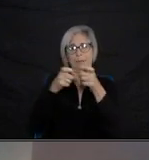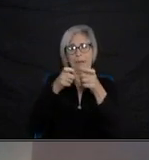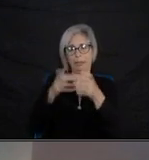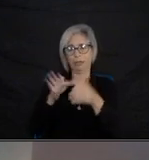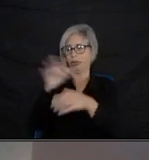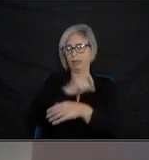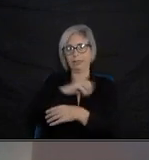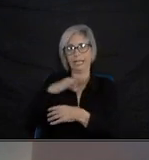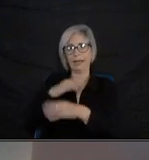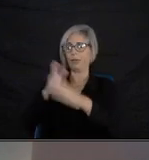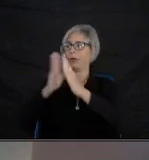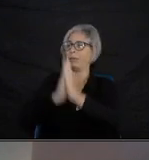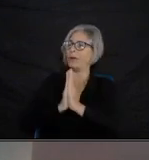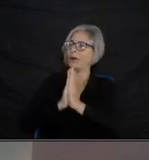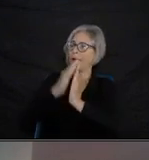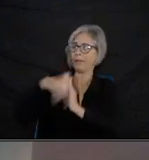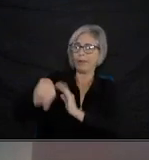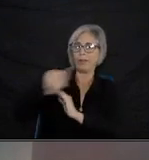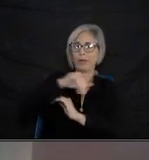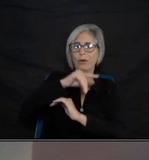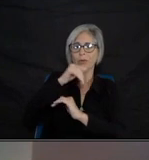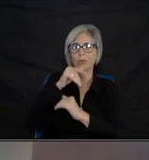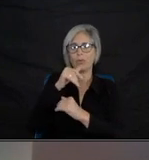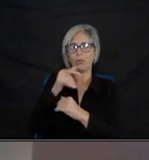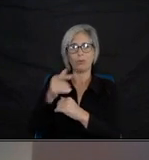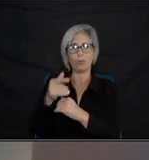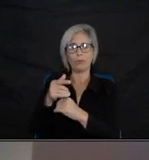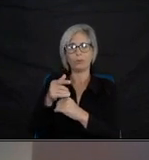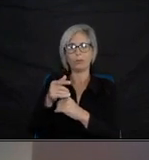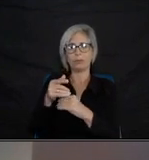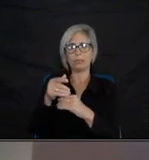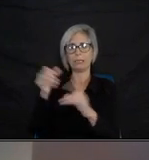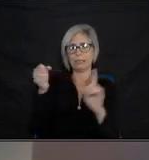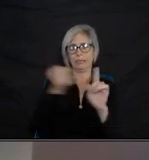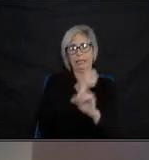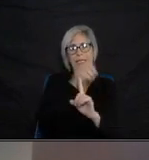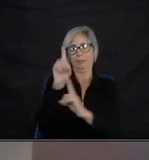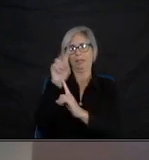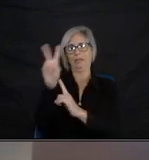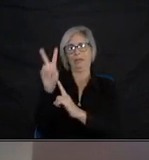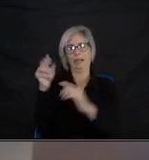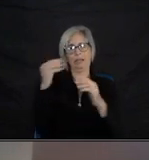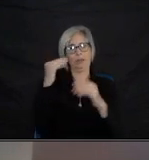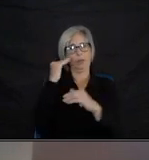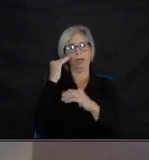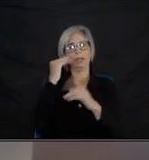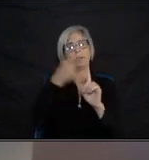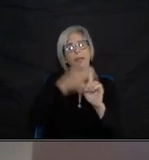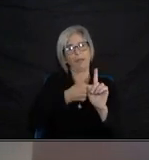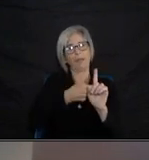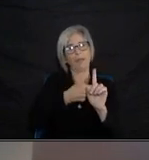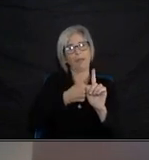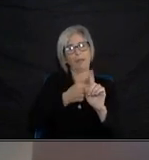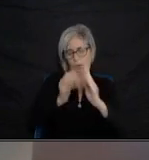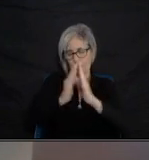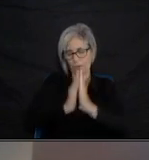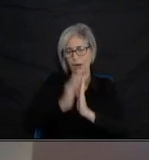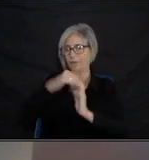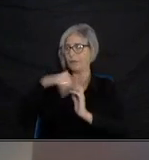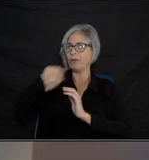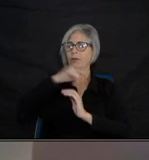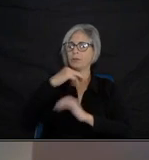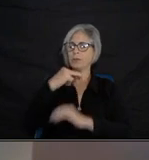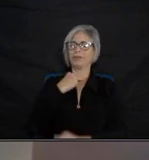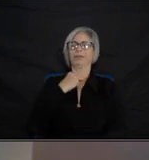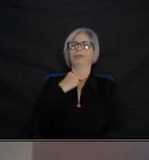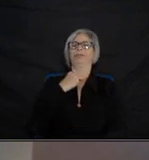for those who this is Domestic Violence Awareness Month. We pray for those who have been